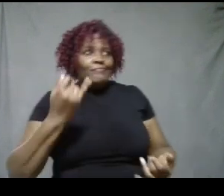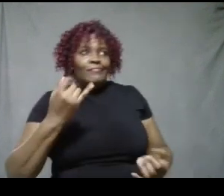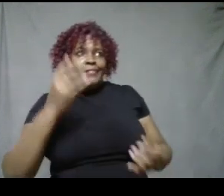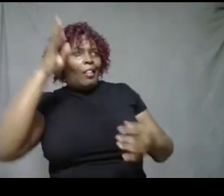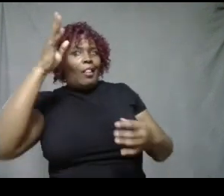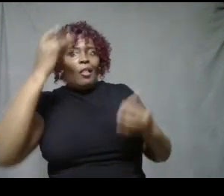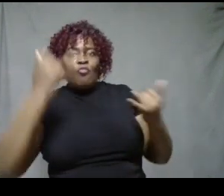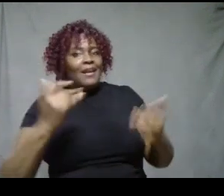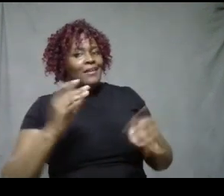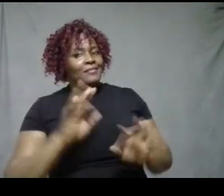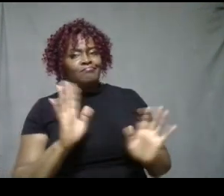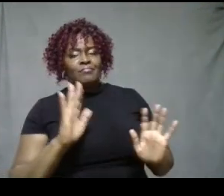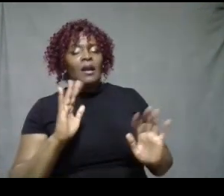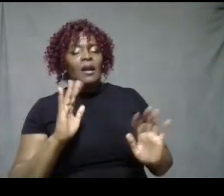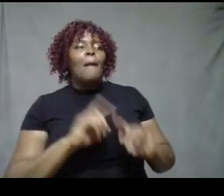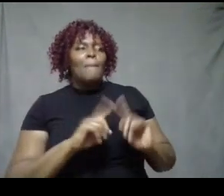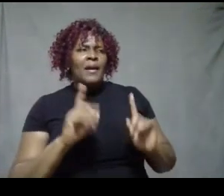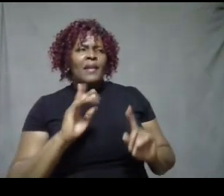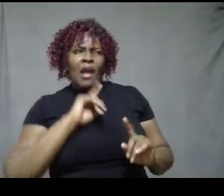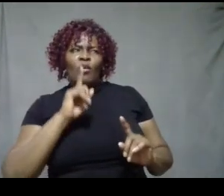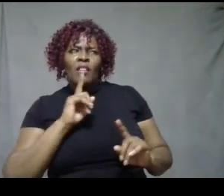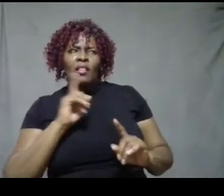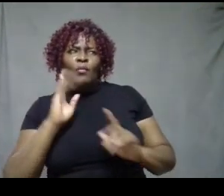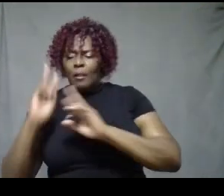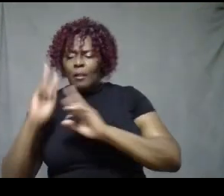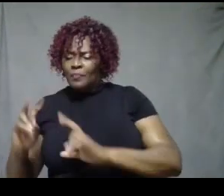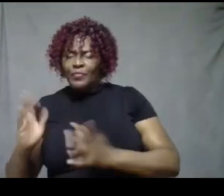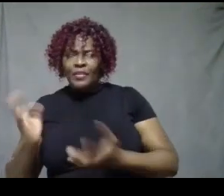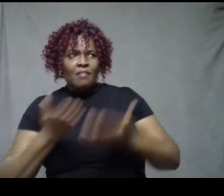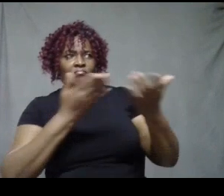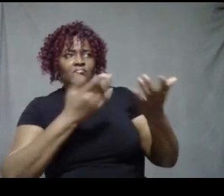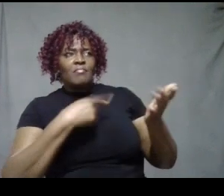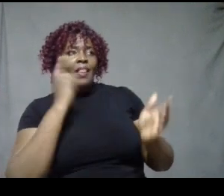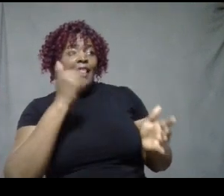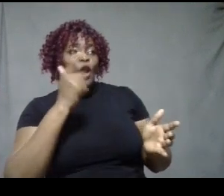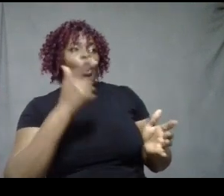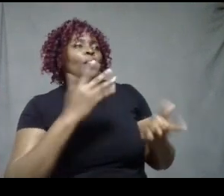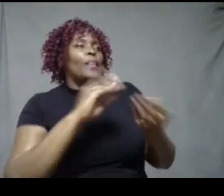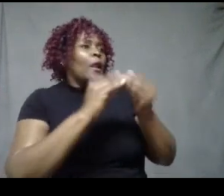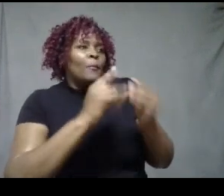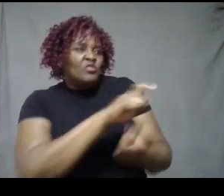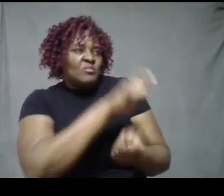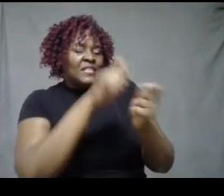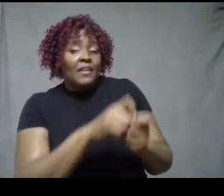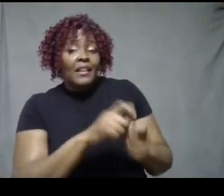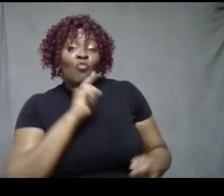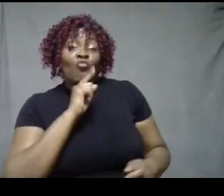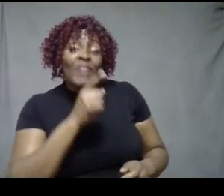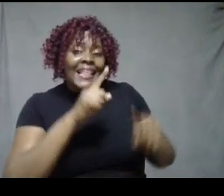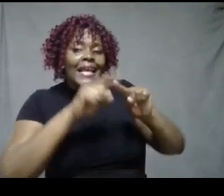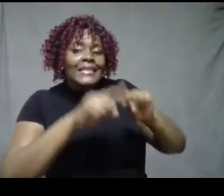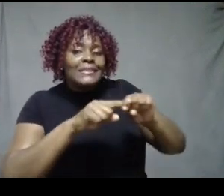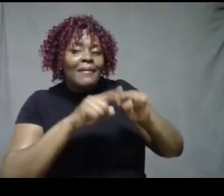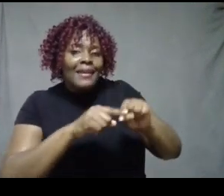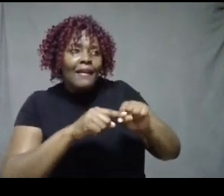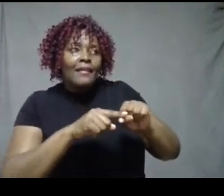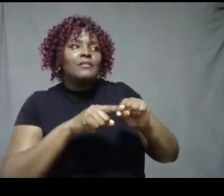but I'll be more than happy to do some research and follow up with you on what those numbers look like. It really all depends